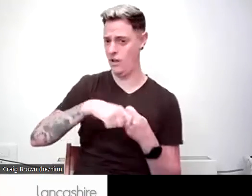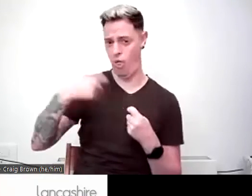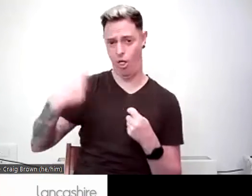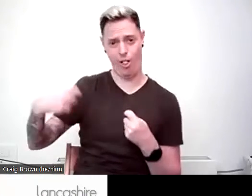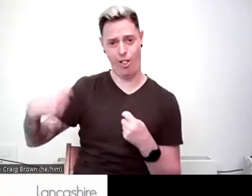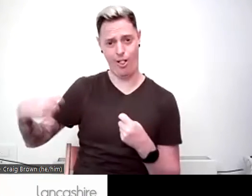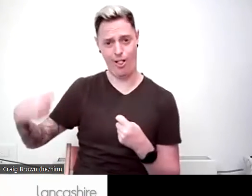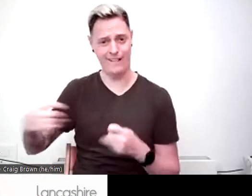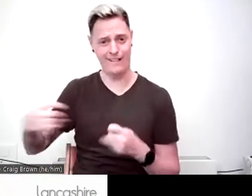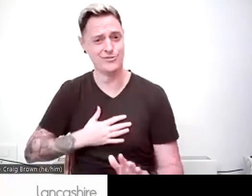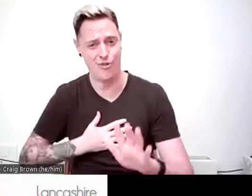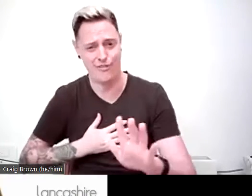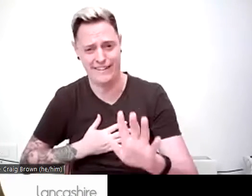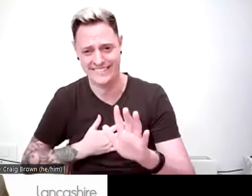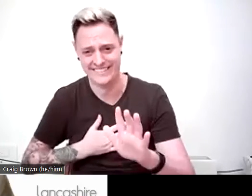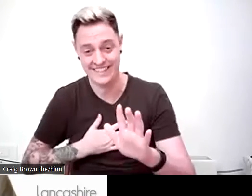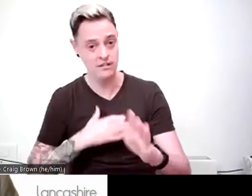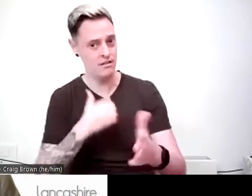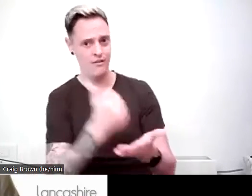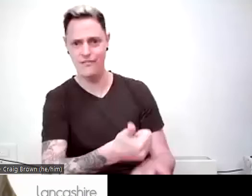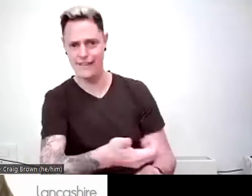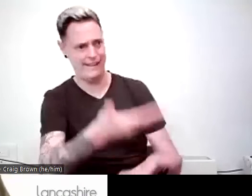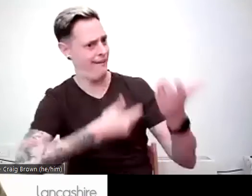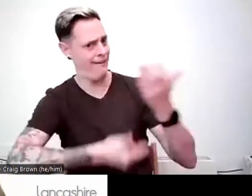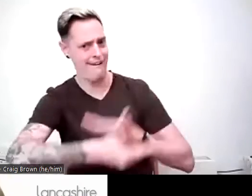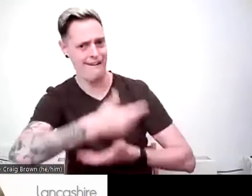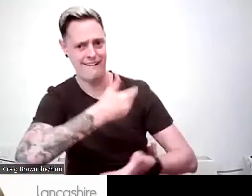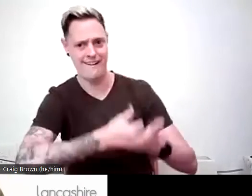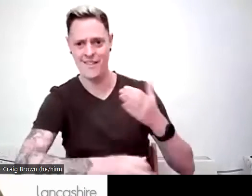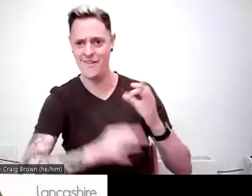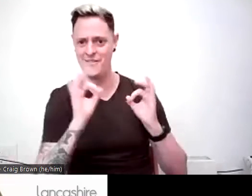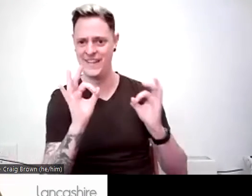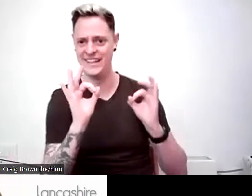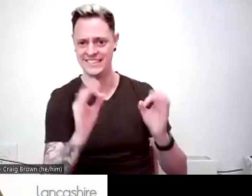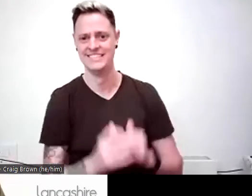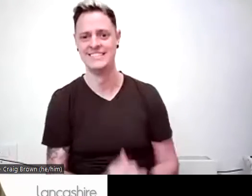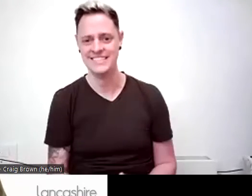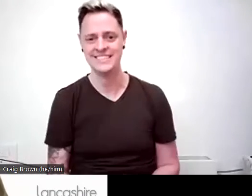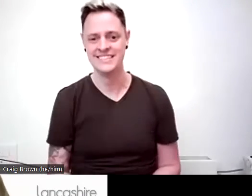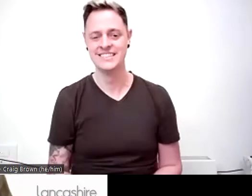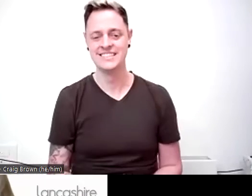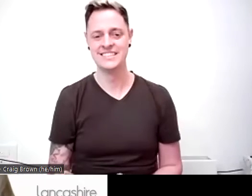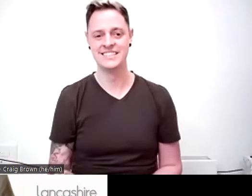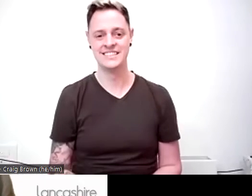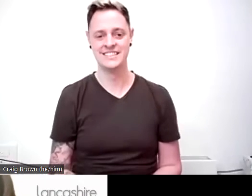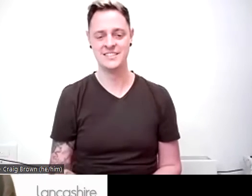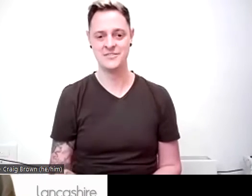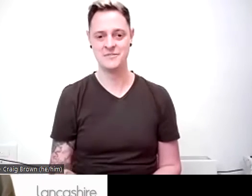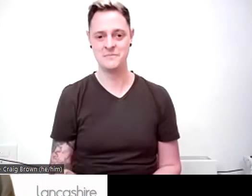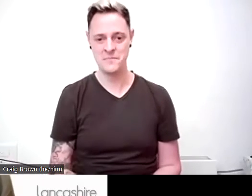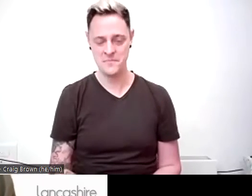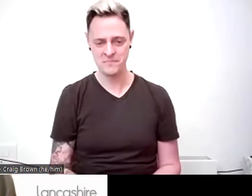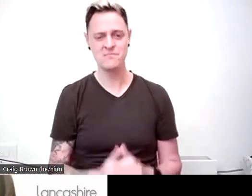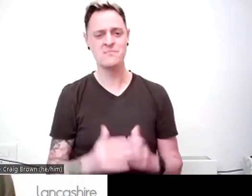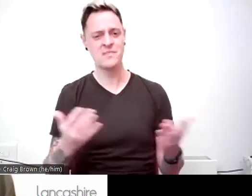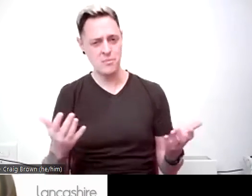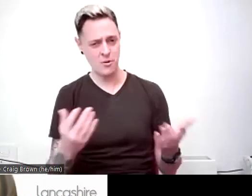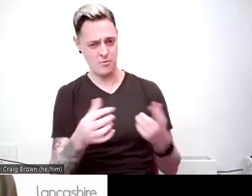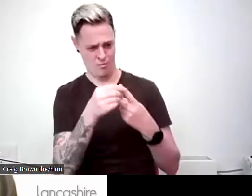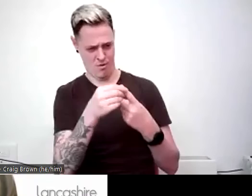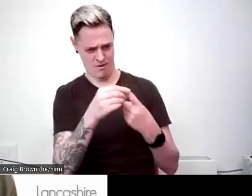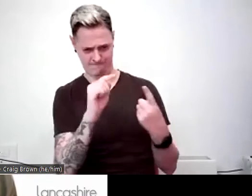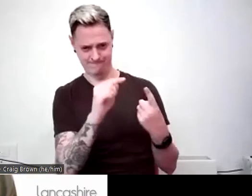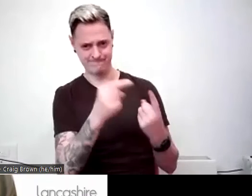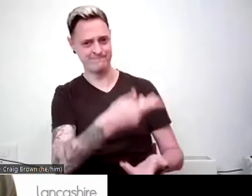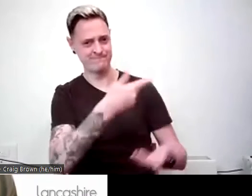was an amazing answer, Tamsin. That was absolutely superb. Brilliant. I think one of the things I'm hearing from that, particularly when you said about